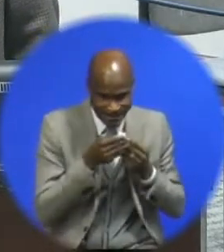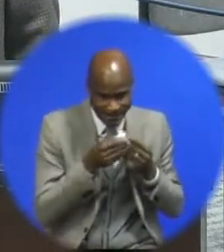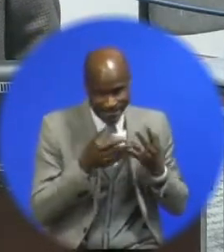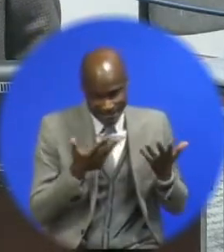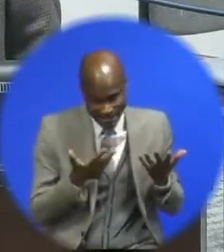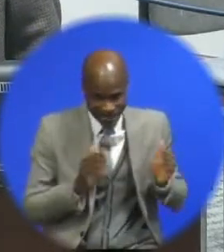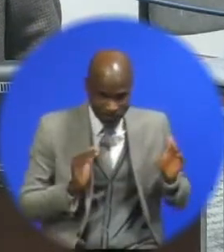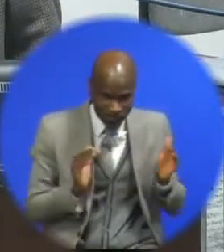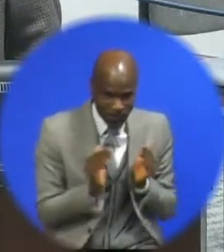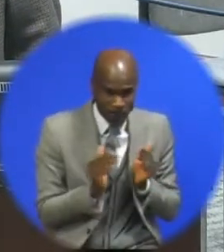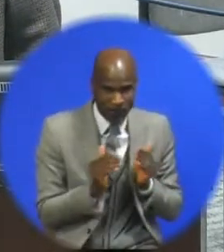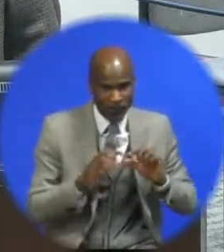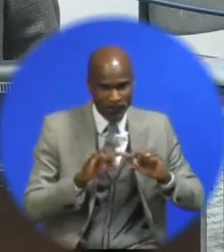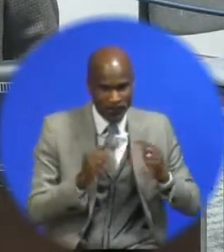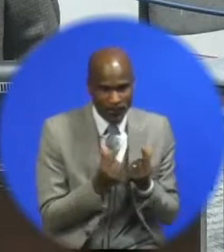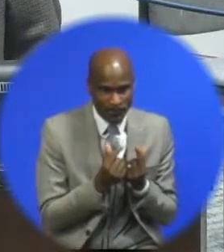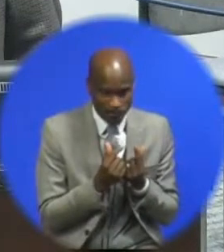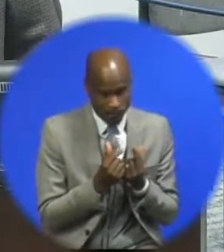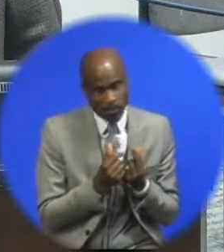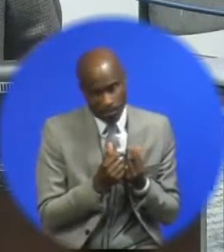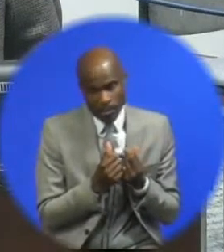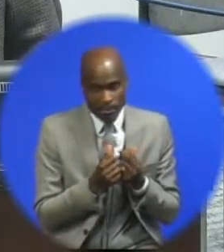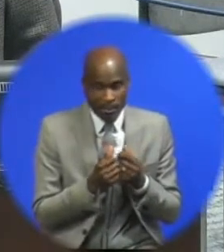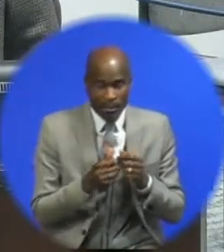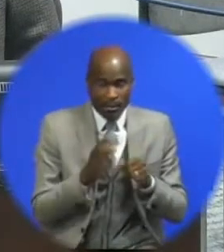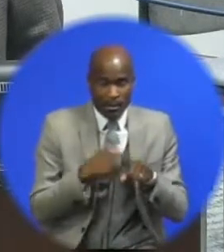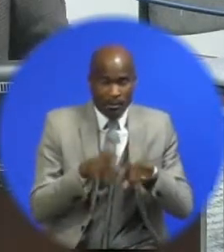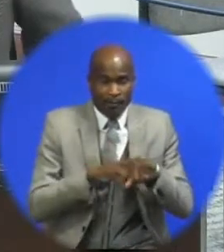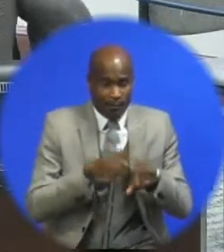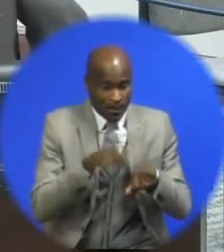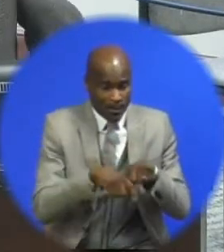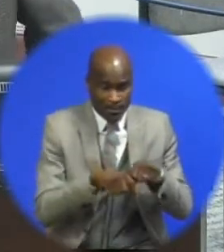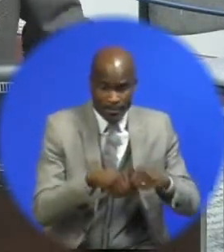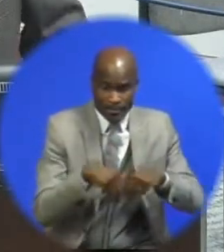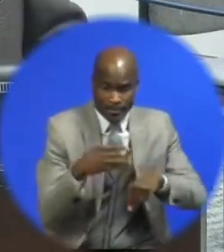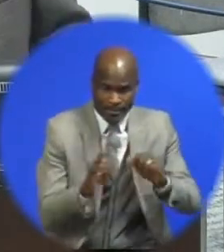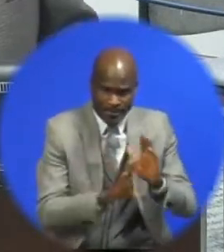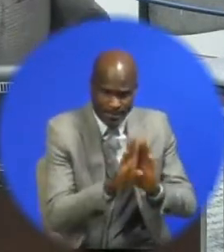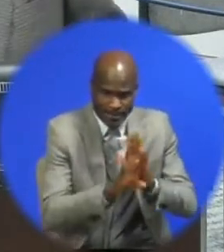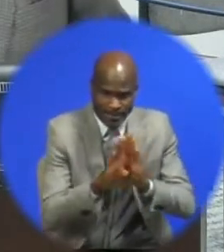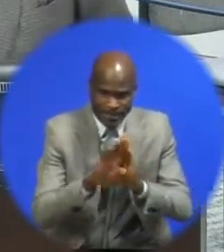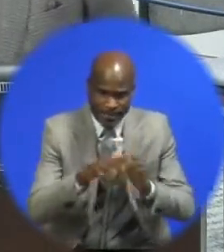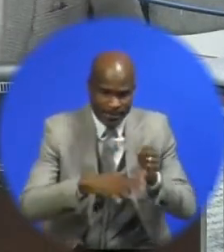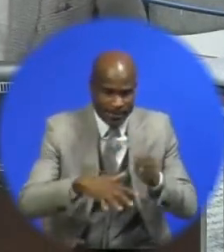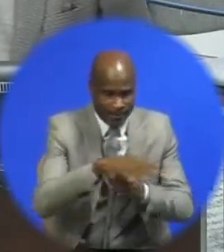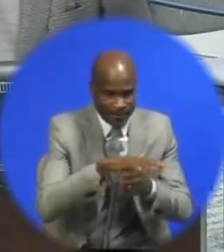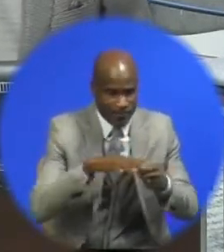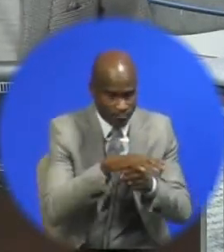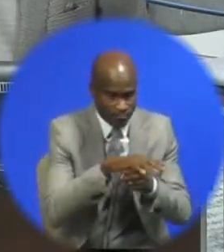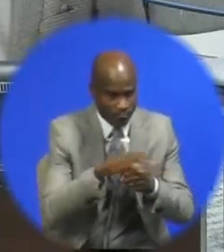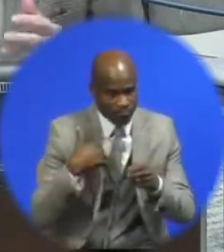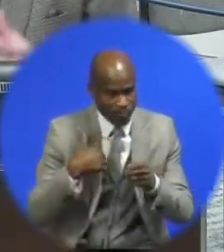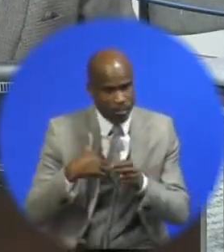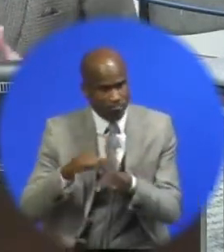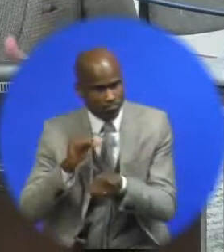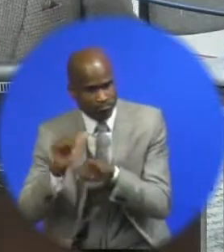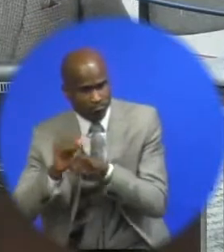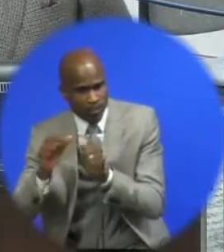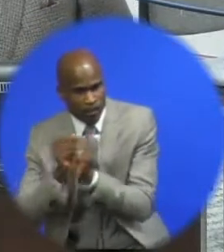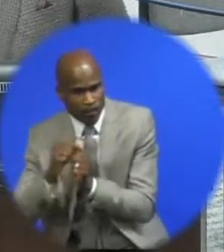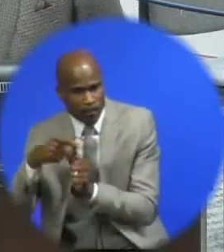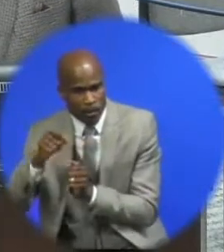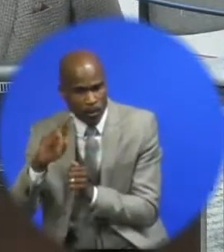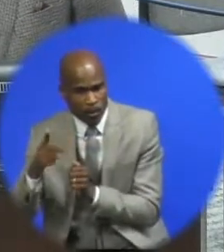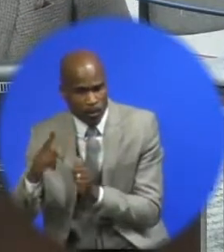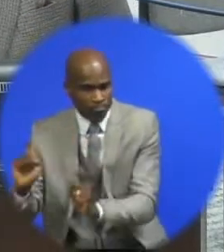needed to obviously develop the trailhead and park, so we worked with them. We're working on a part of the grant. Also got